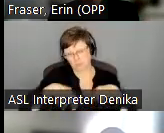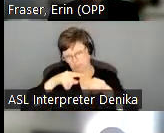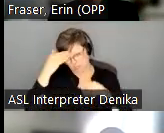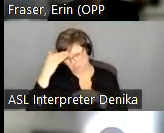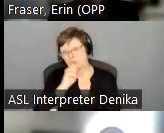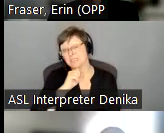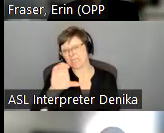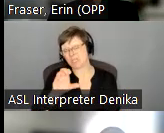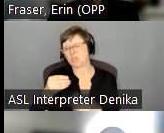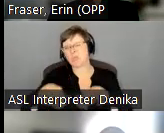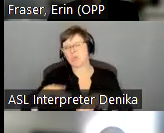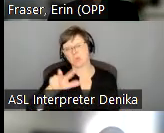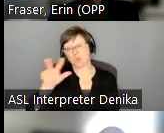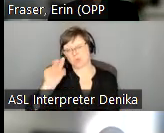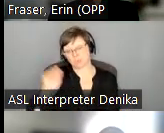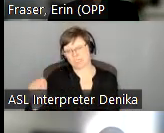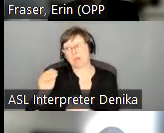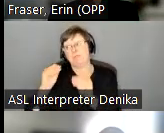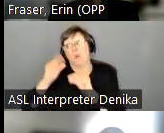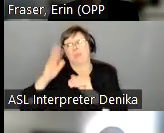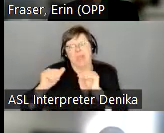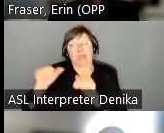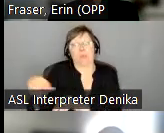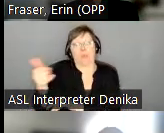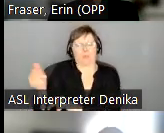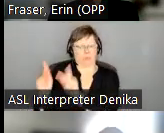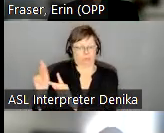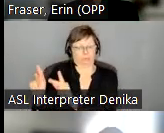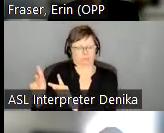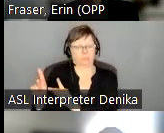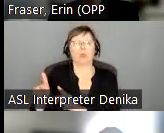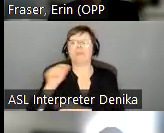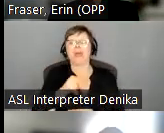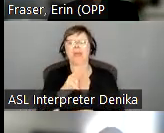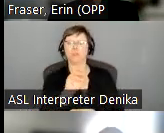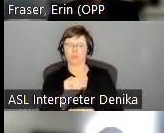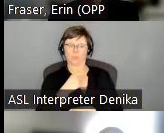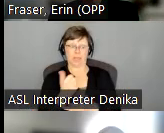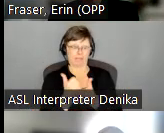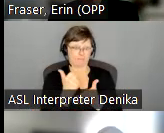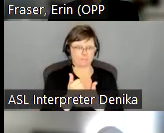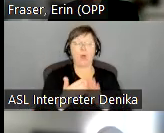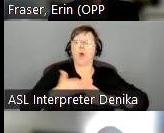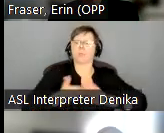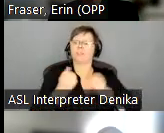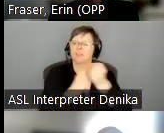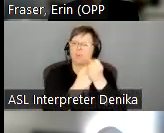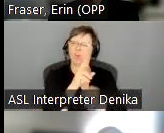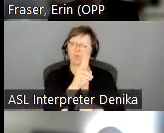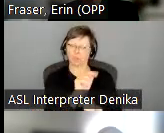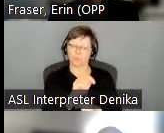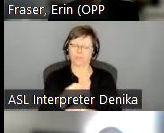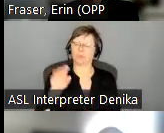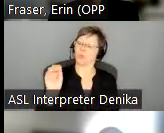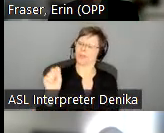33% more than the average victim. The unit that I co-managed was the operational support unit, and that's where we have disruption